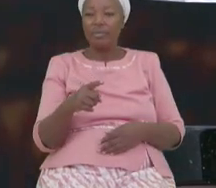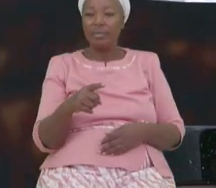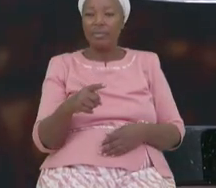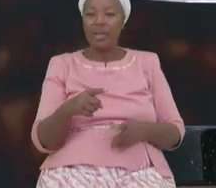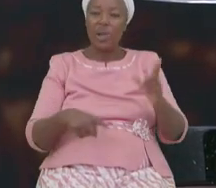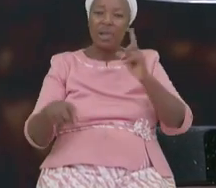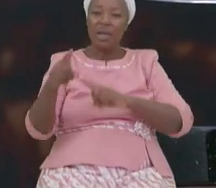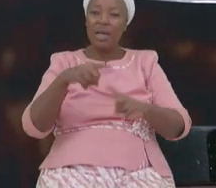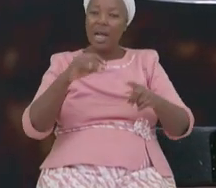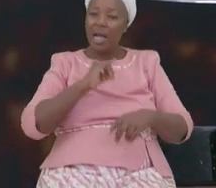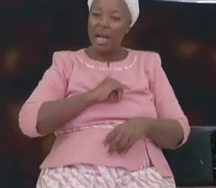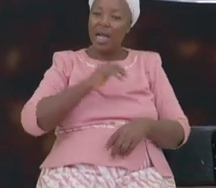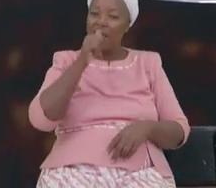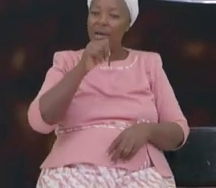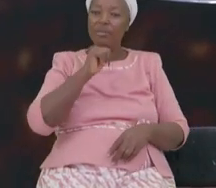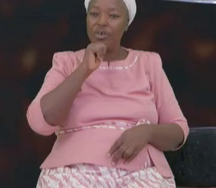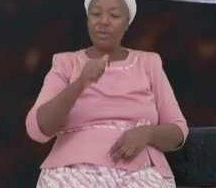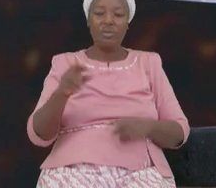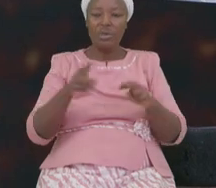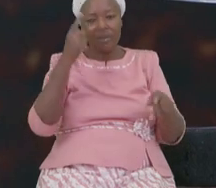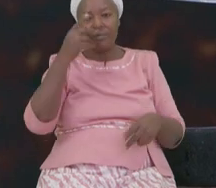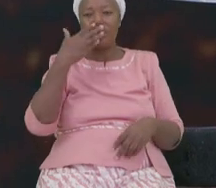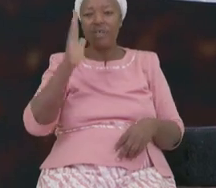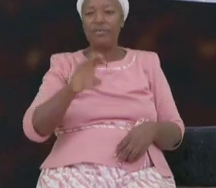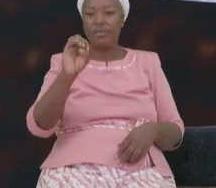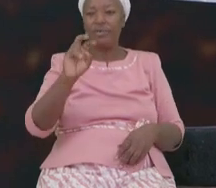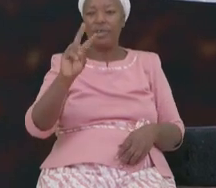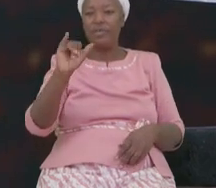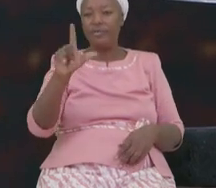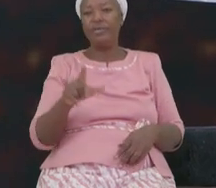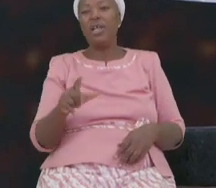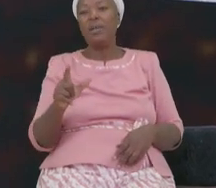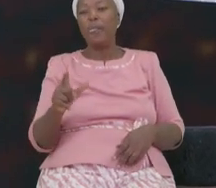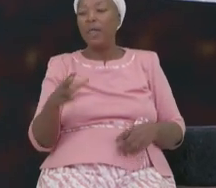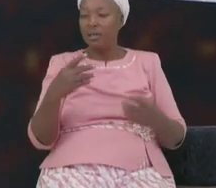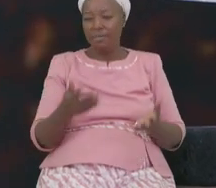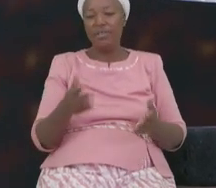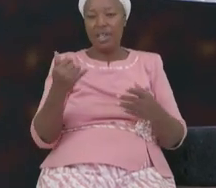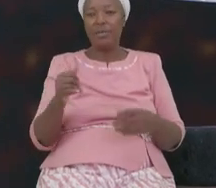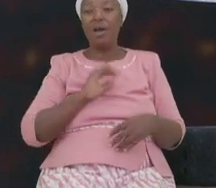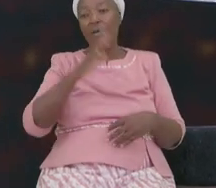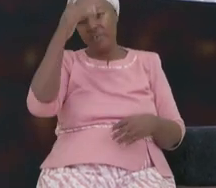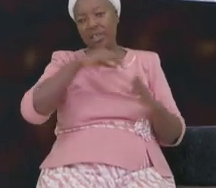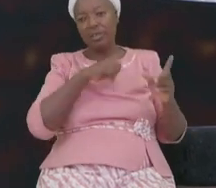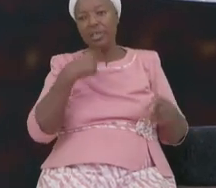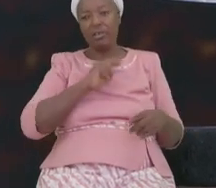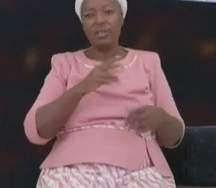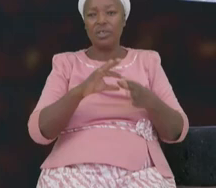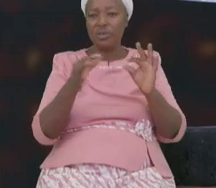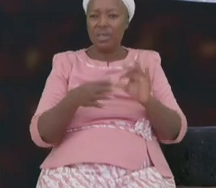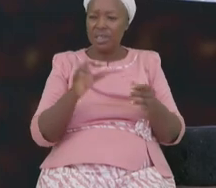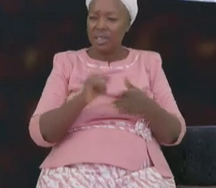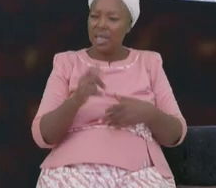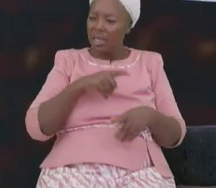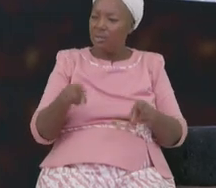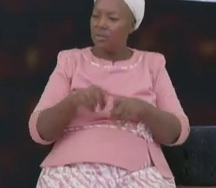you know, we're at school, we're in the boarding house. And then a teacher was passing by. And then one of the students